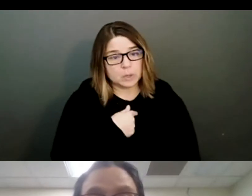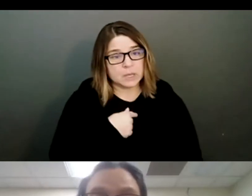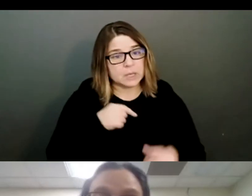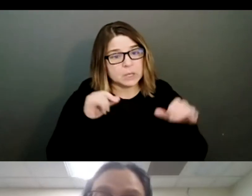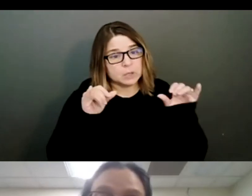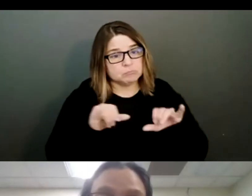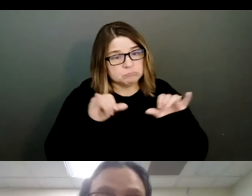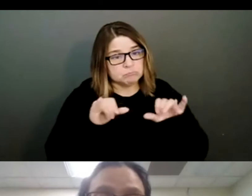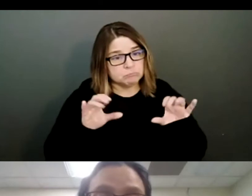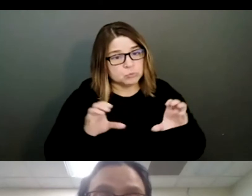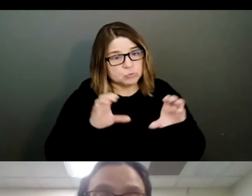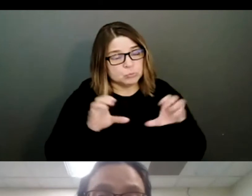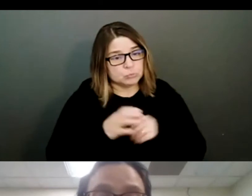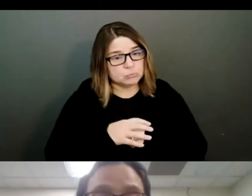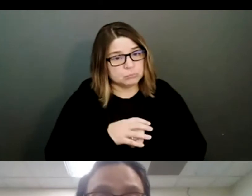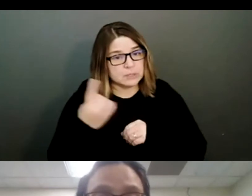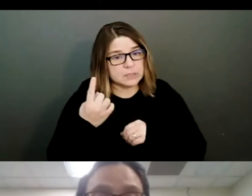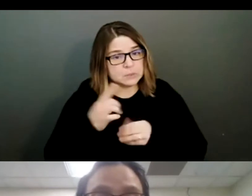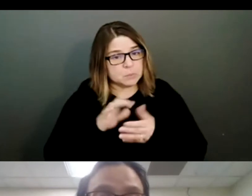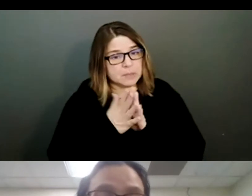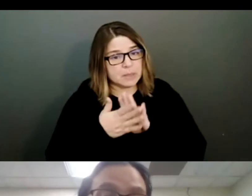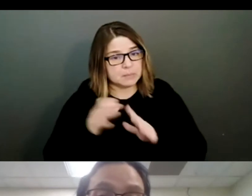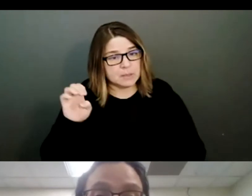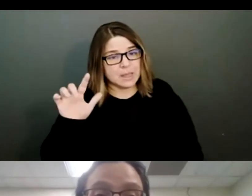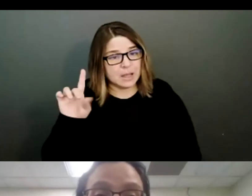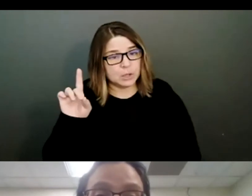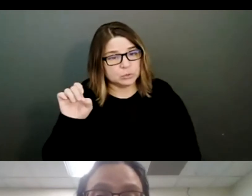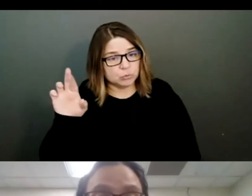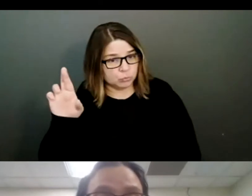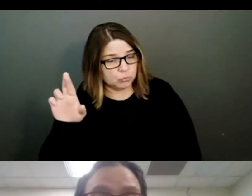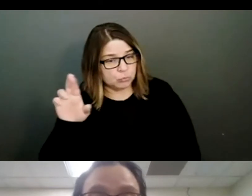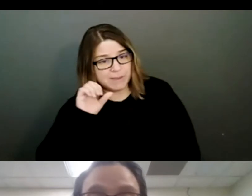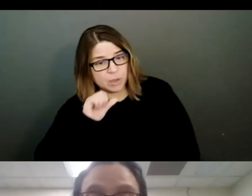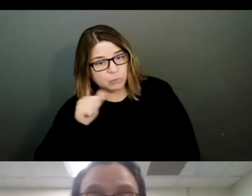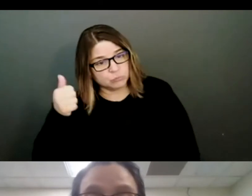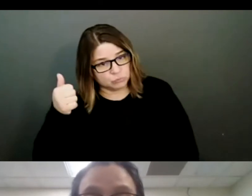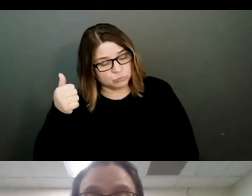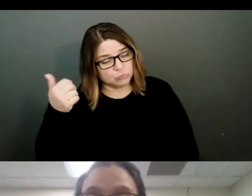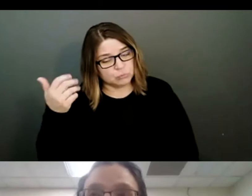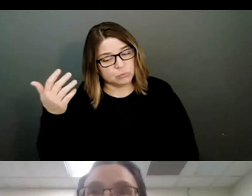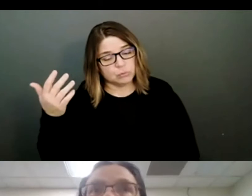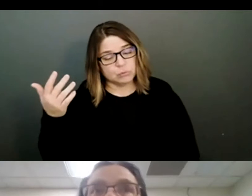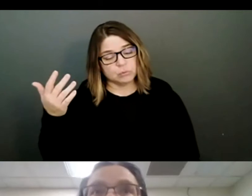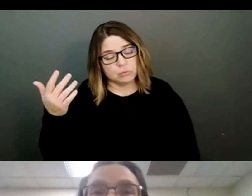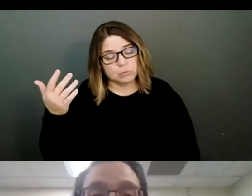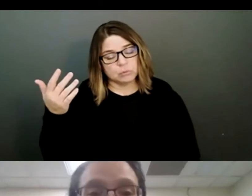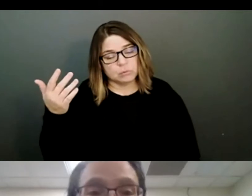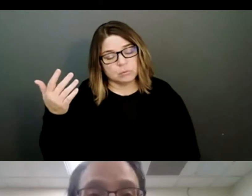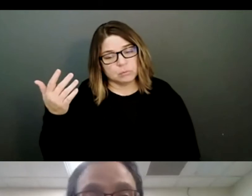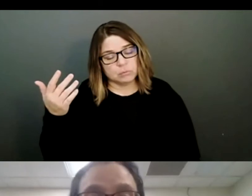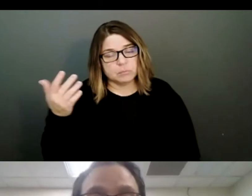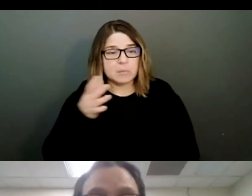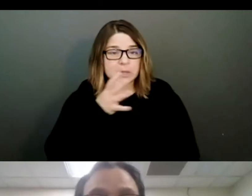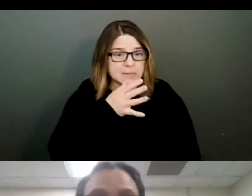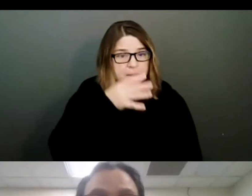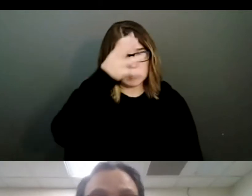When somebody became an elder, and I remember us, my dad and mother